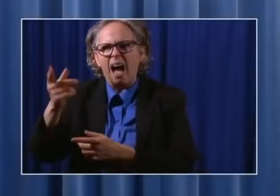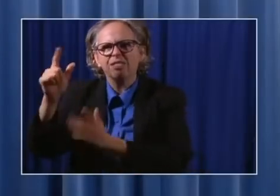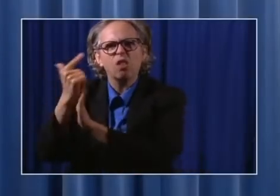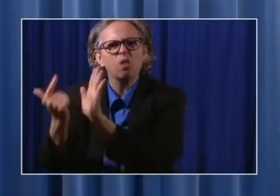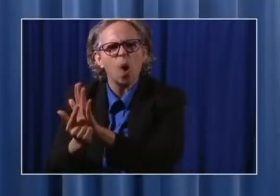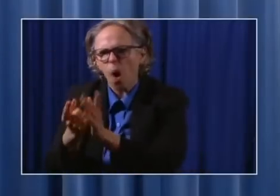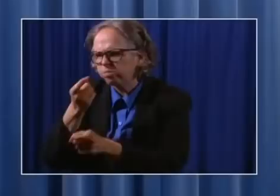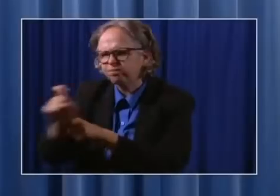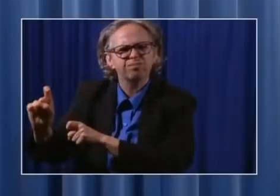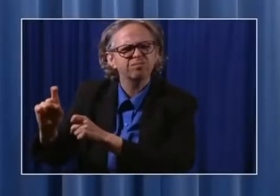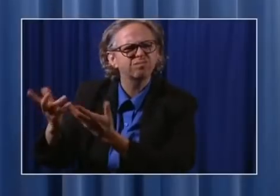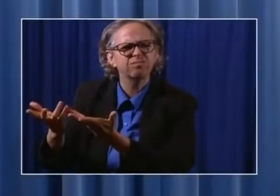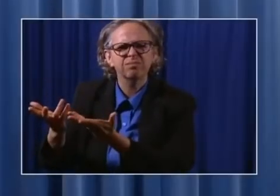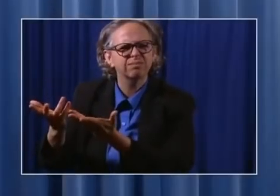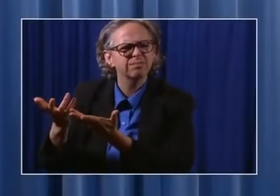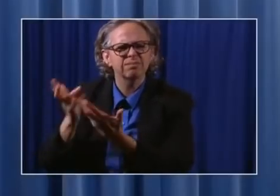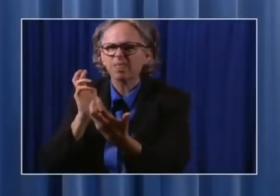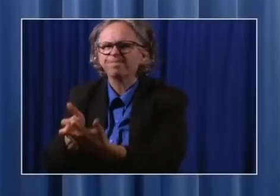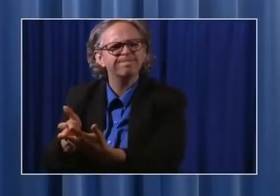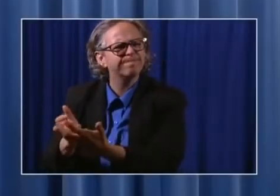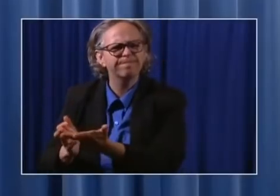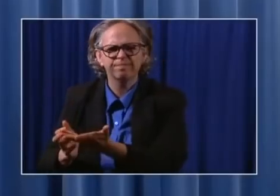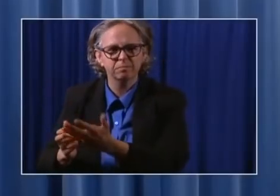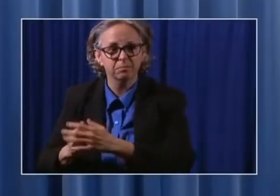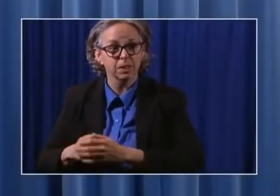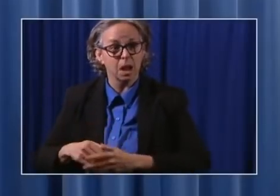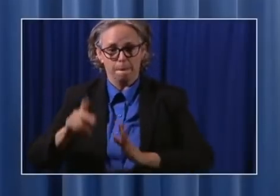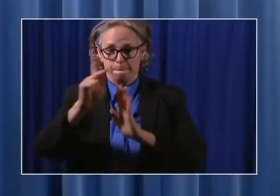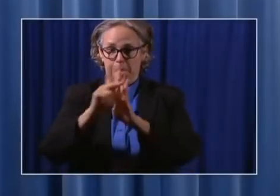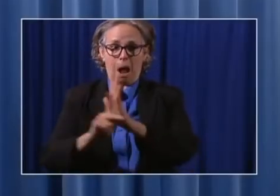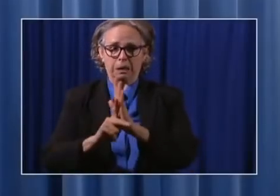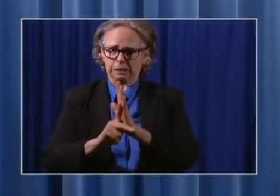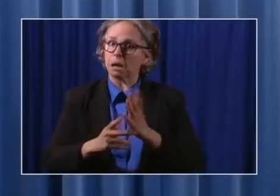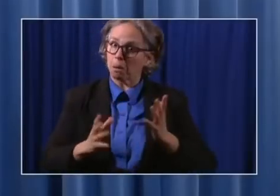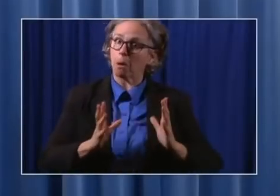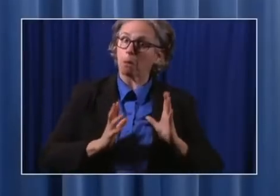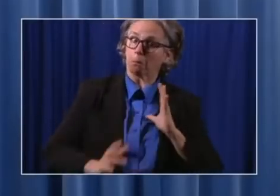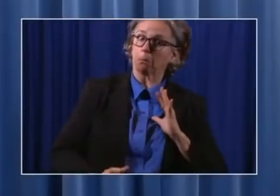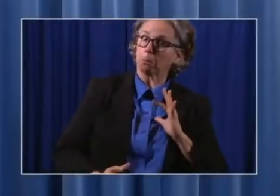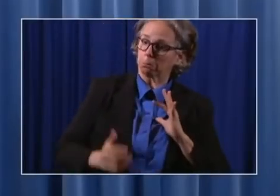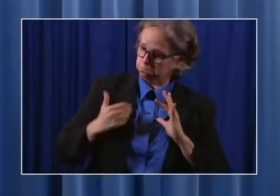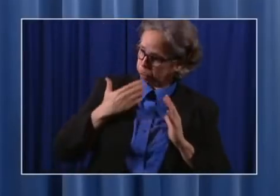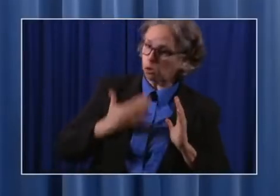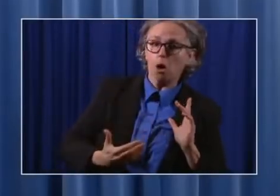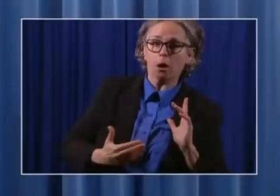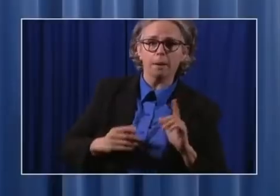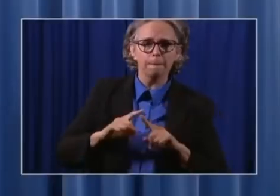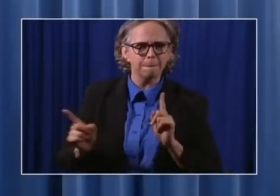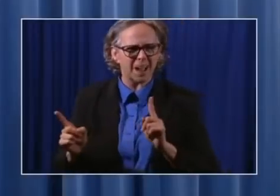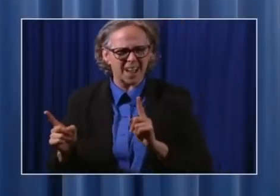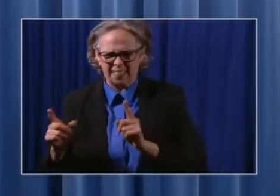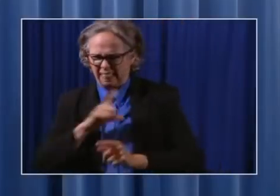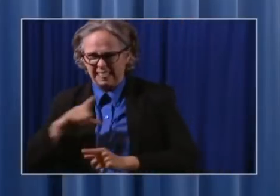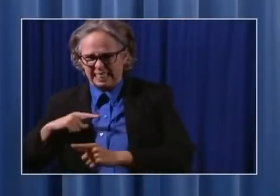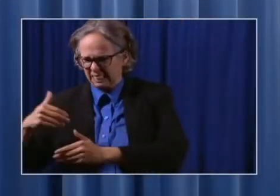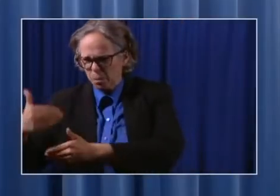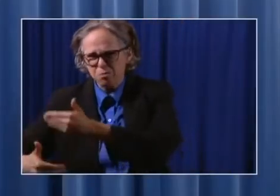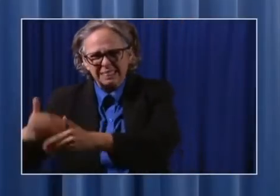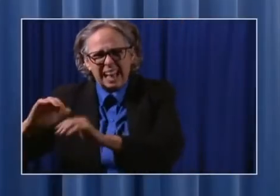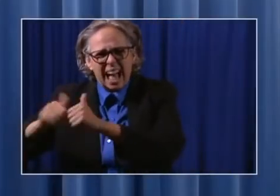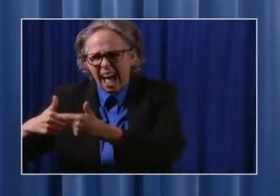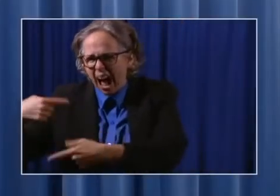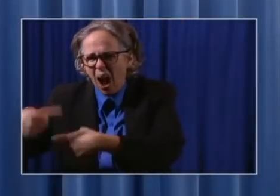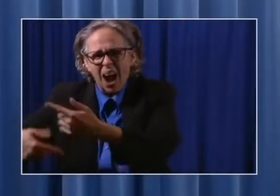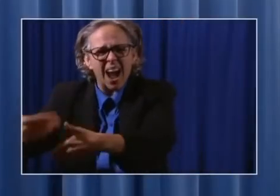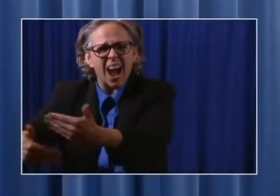This policy, while the policy, in my opinion, is good, the process by which it was created